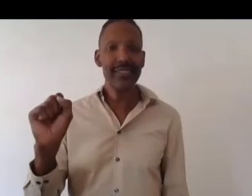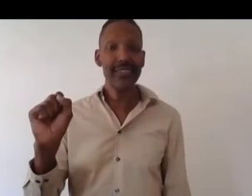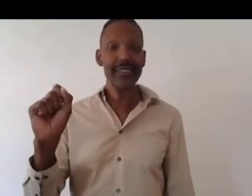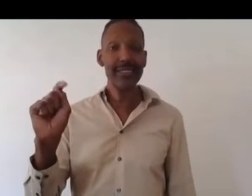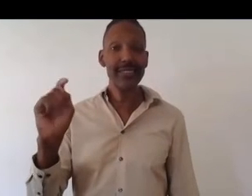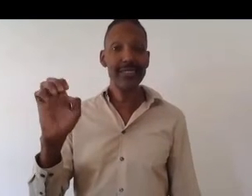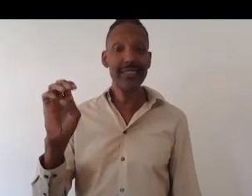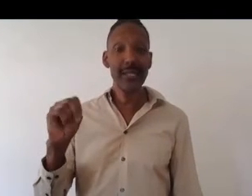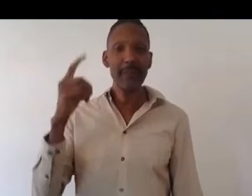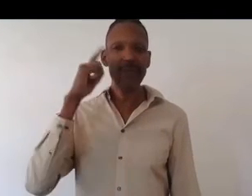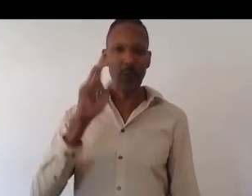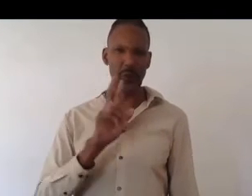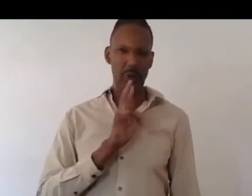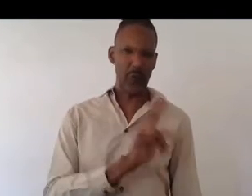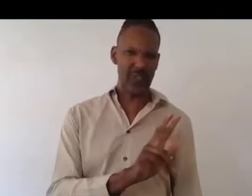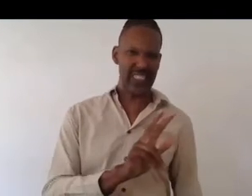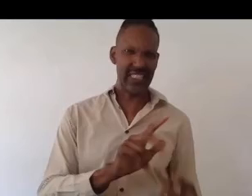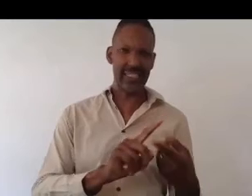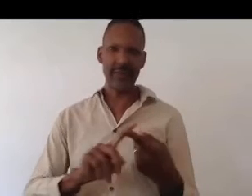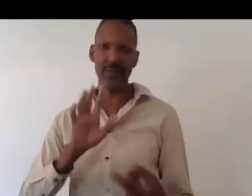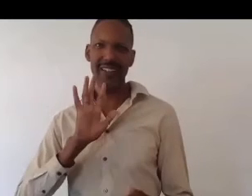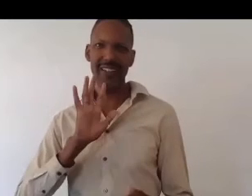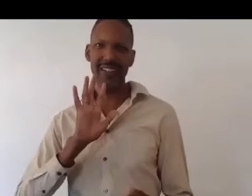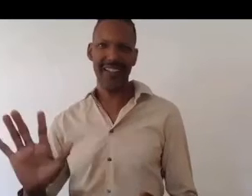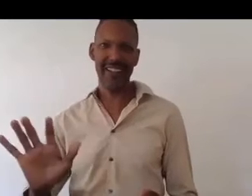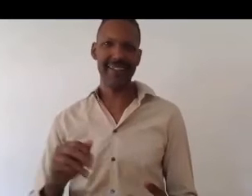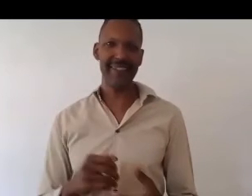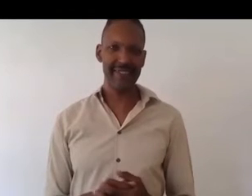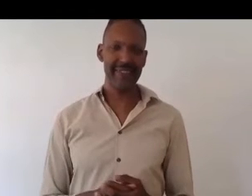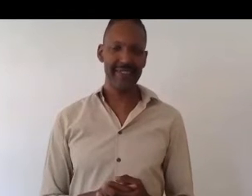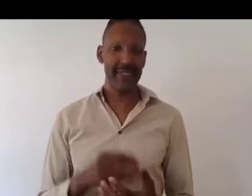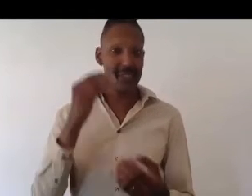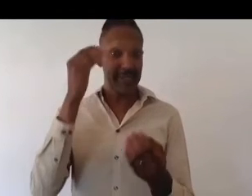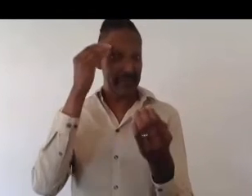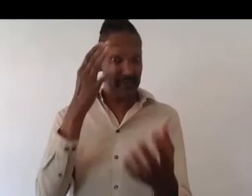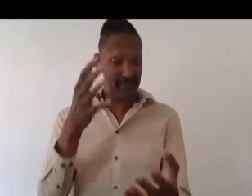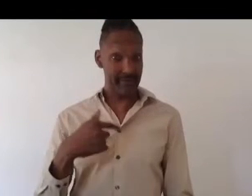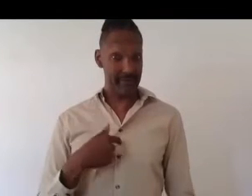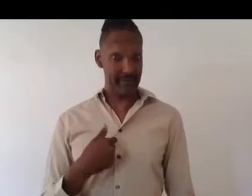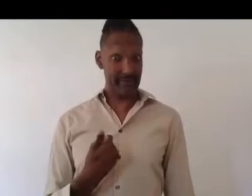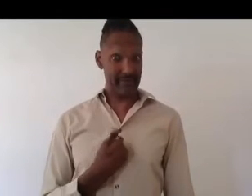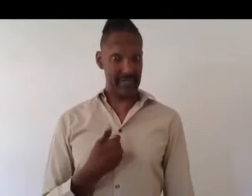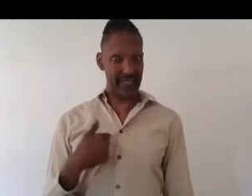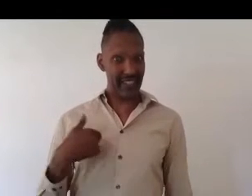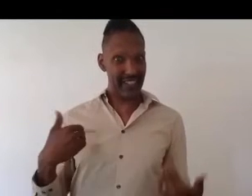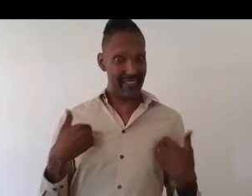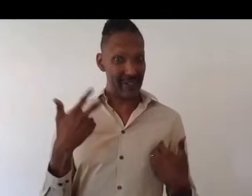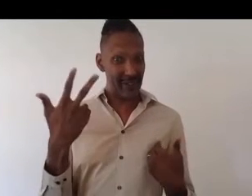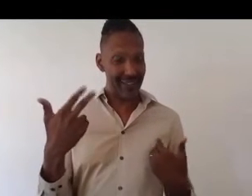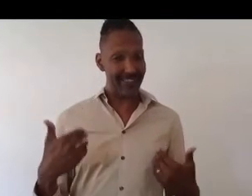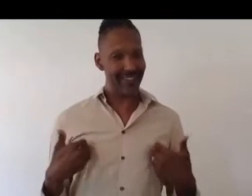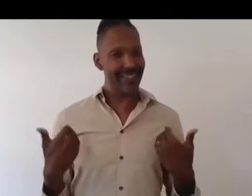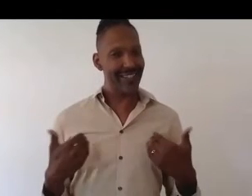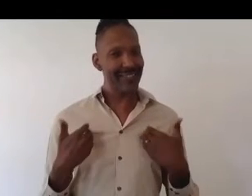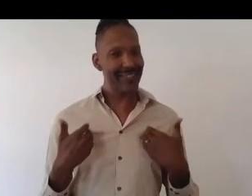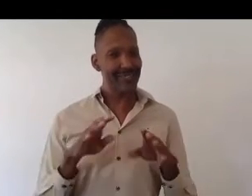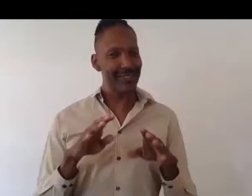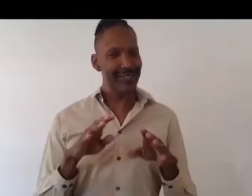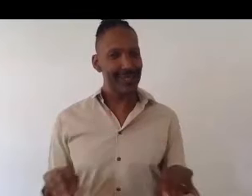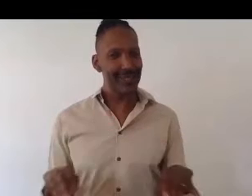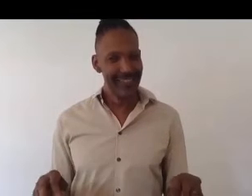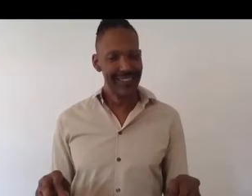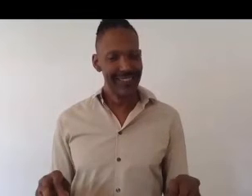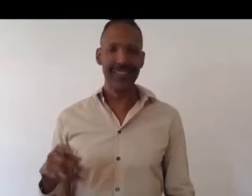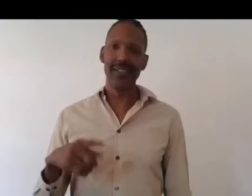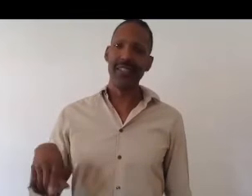in the Preschool Classroom, Big Ideas for 3 to 5-year-olds. And I have 3 young children myself who have been nice enough to